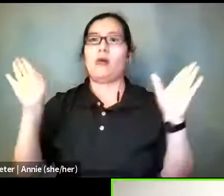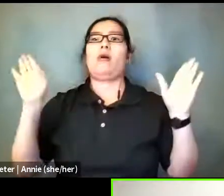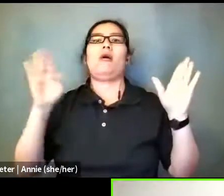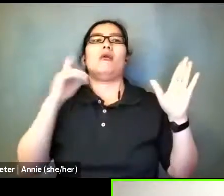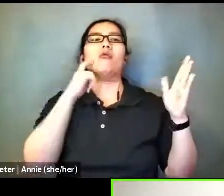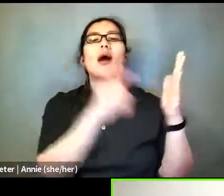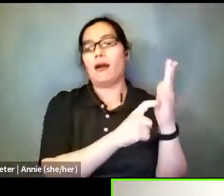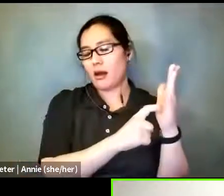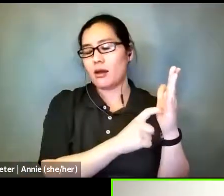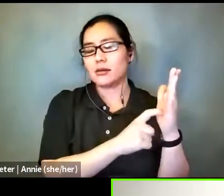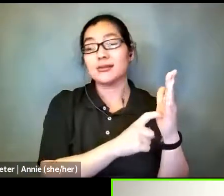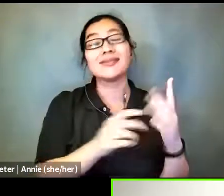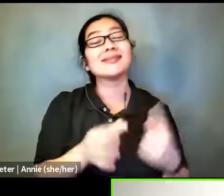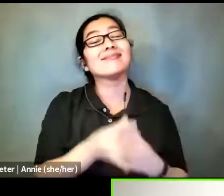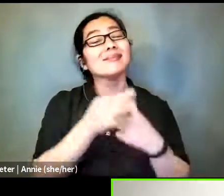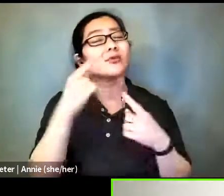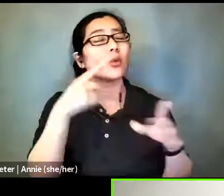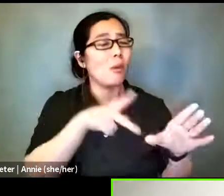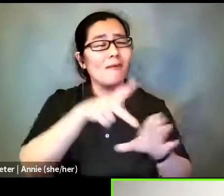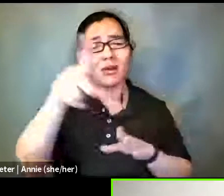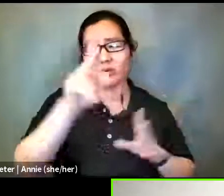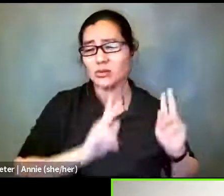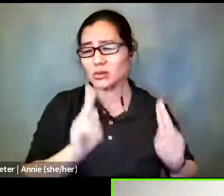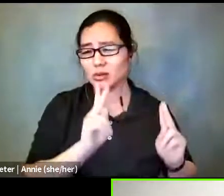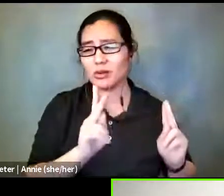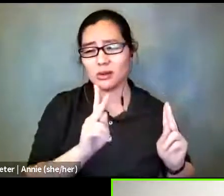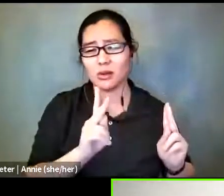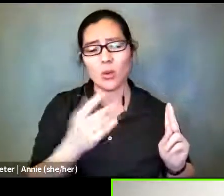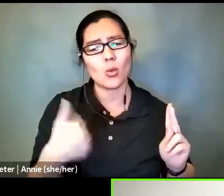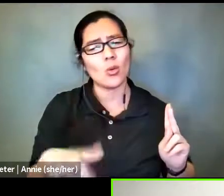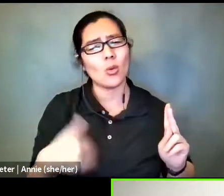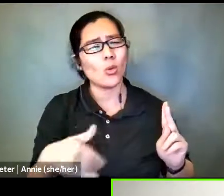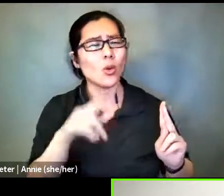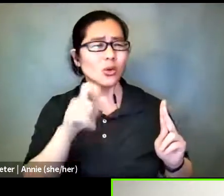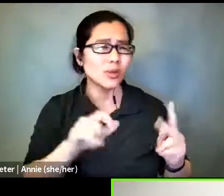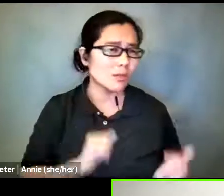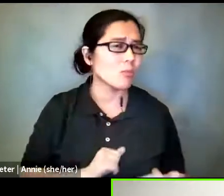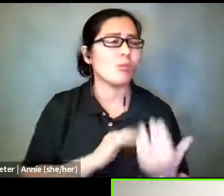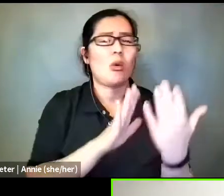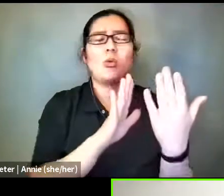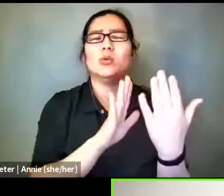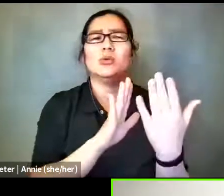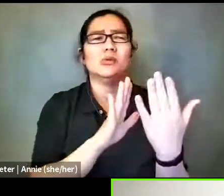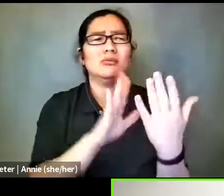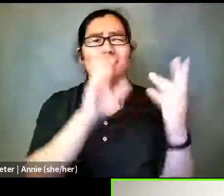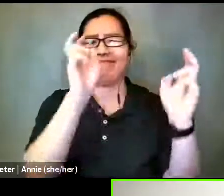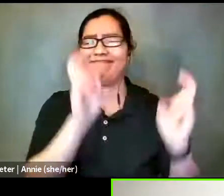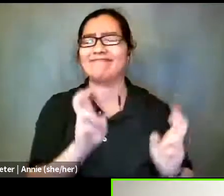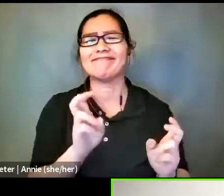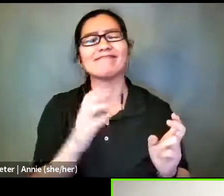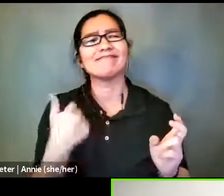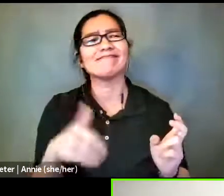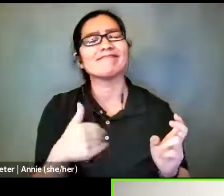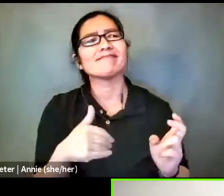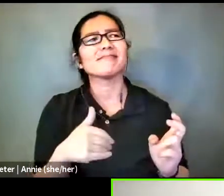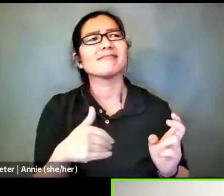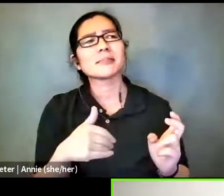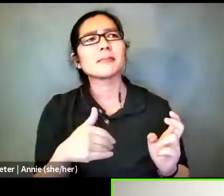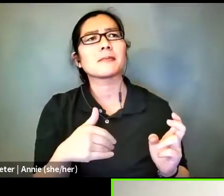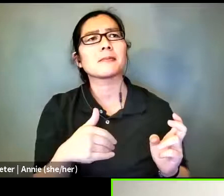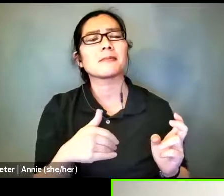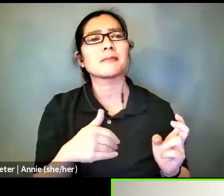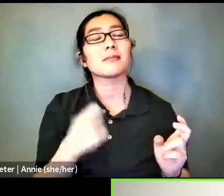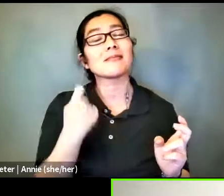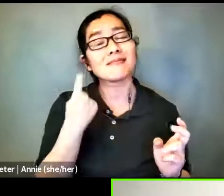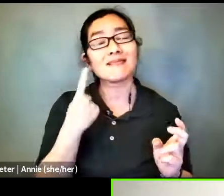for professionals in this space, you have to approach it in a way that allows you both to